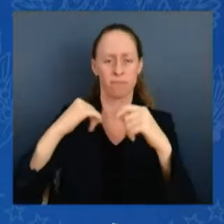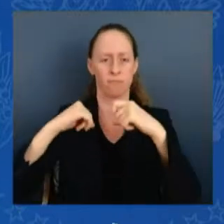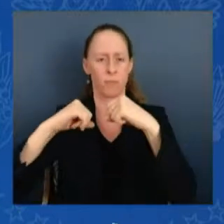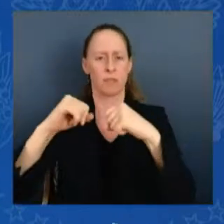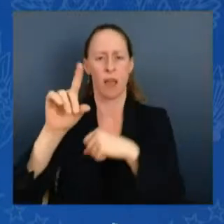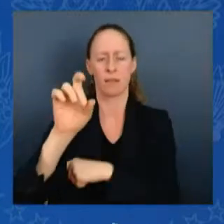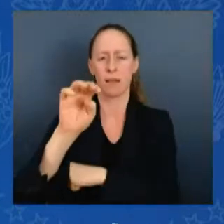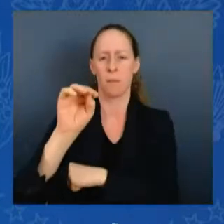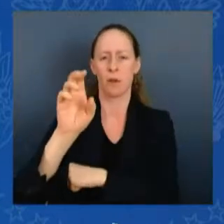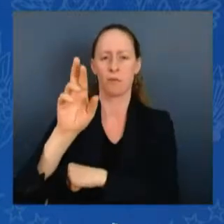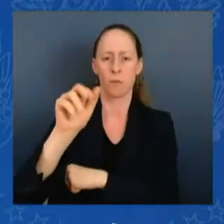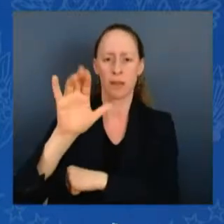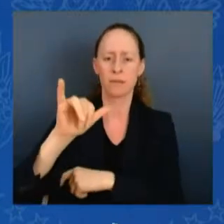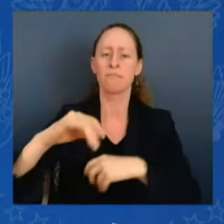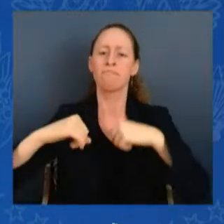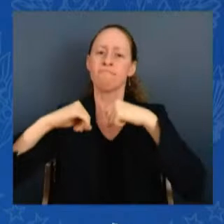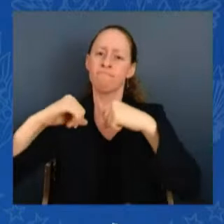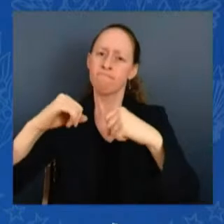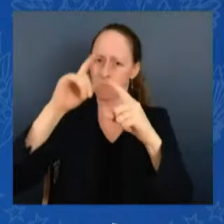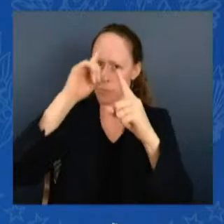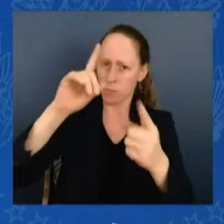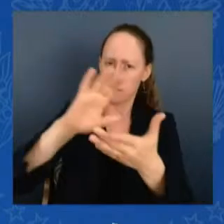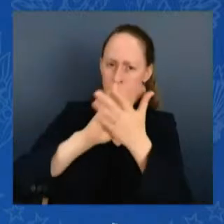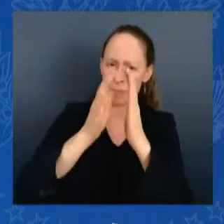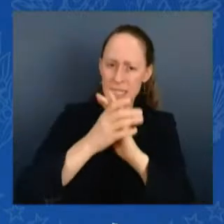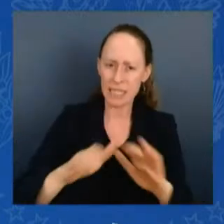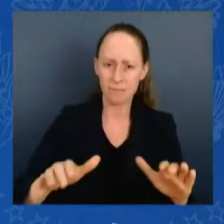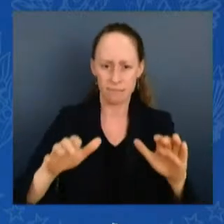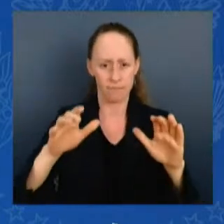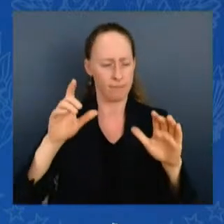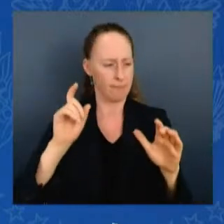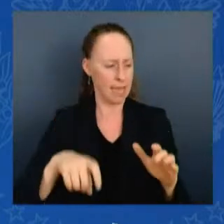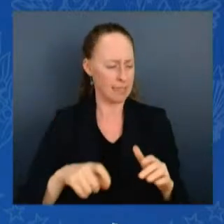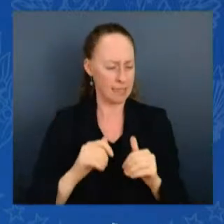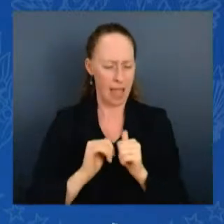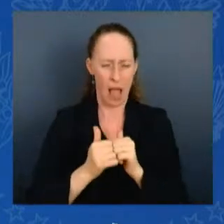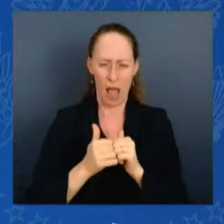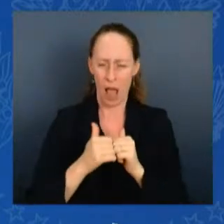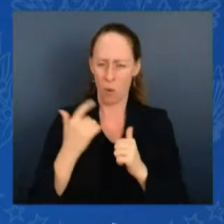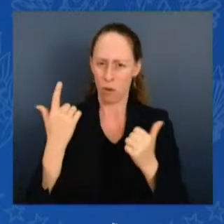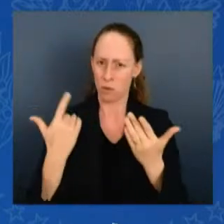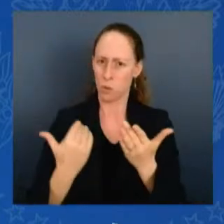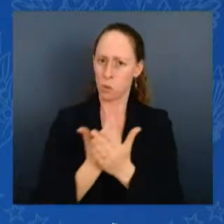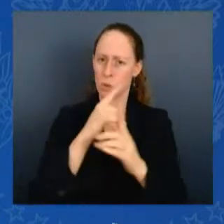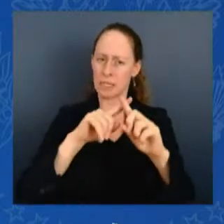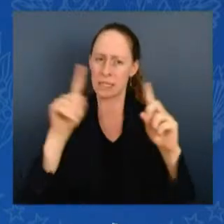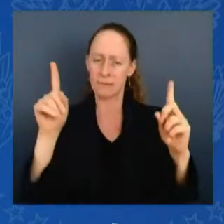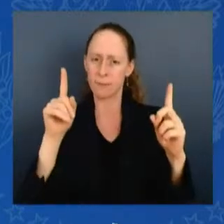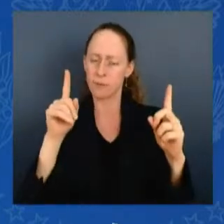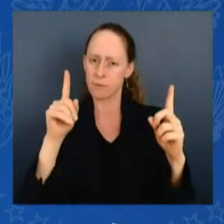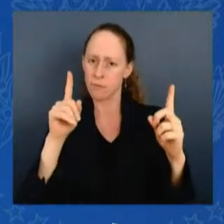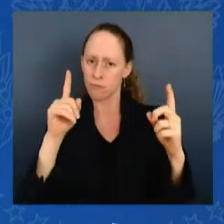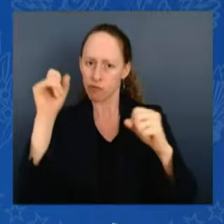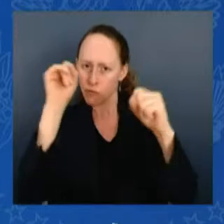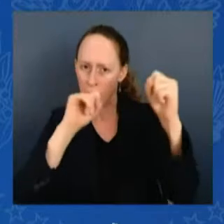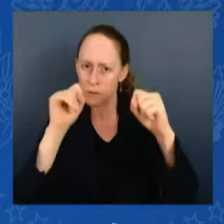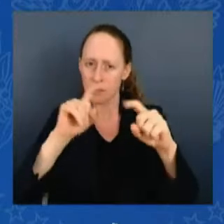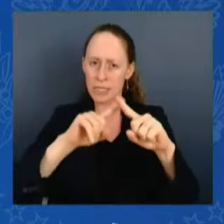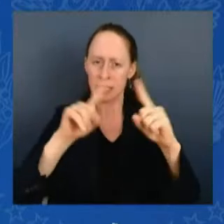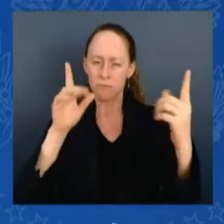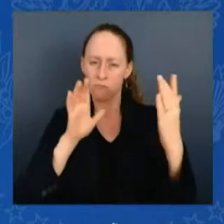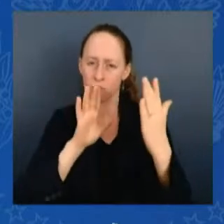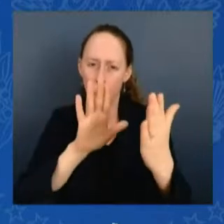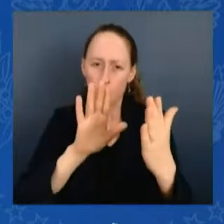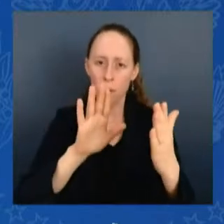approach. They needed to combine their strengths. They needed an alliance. And here they signed the